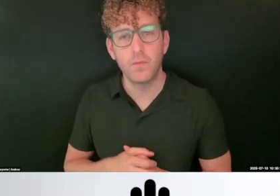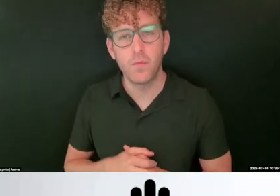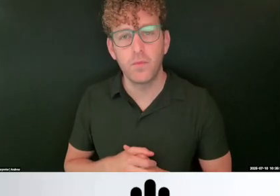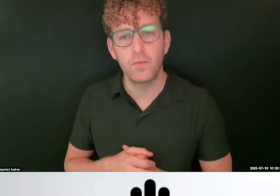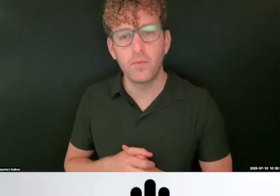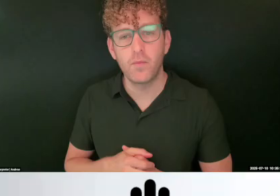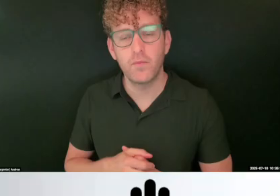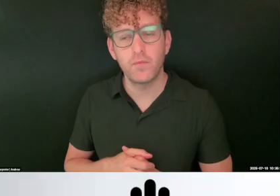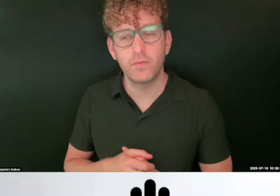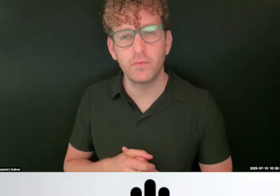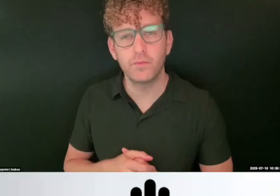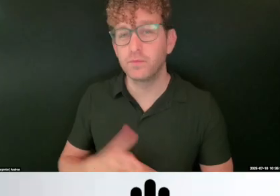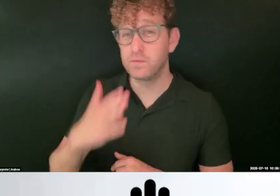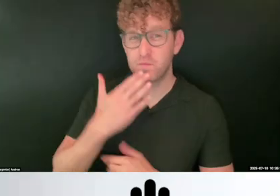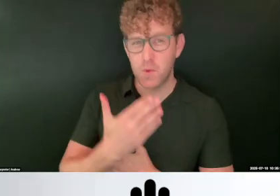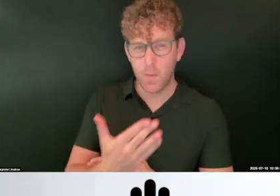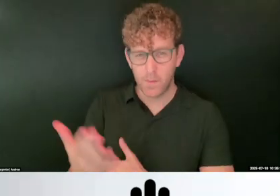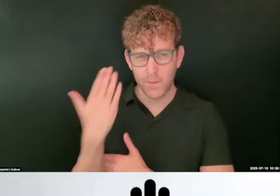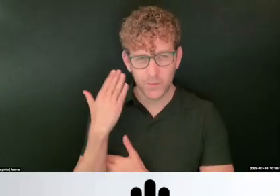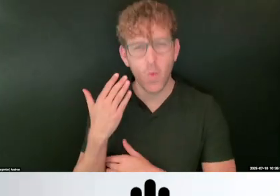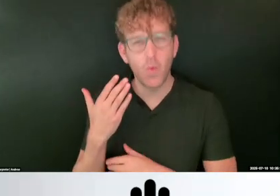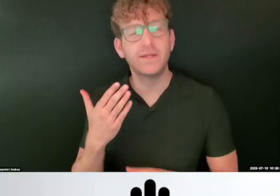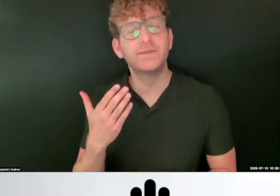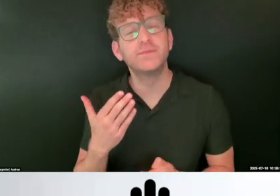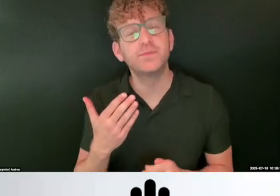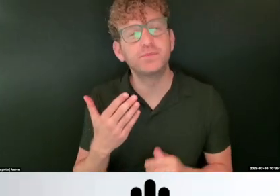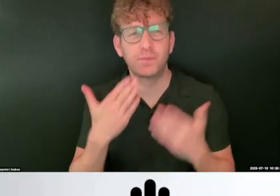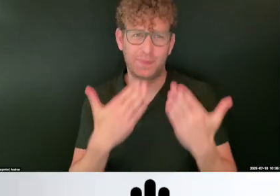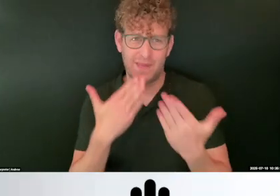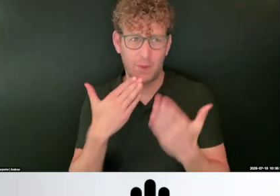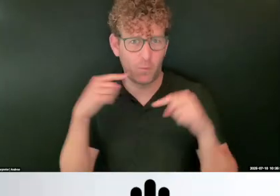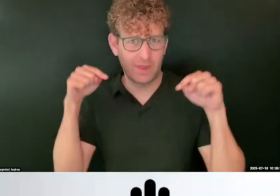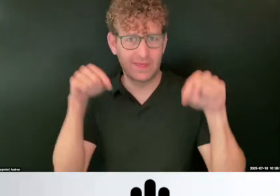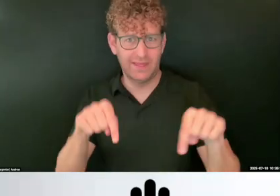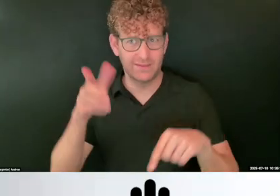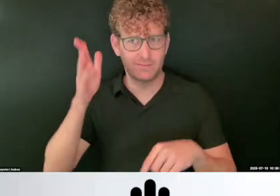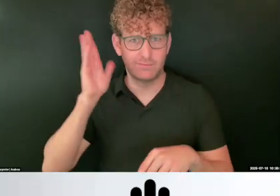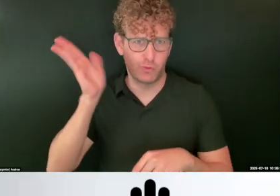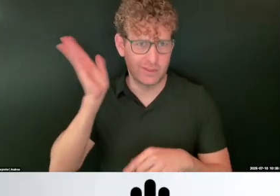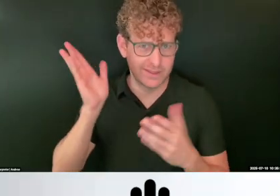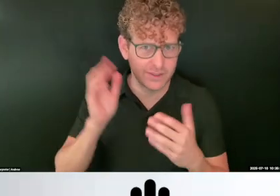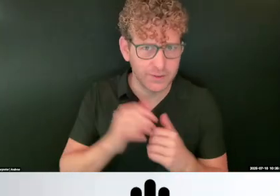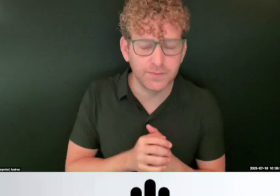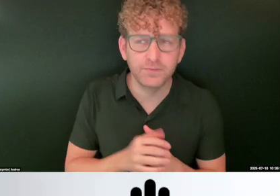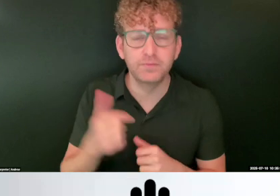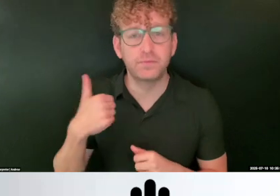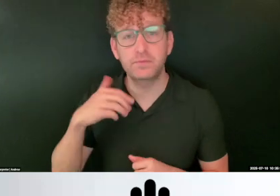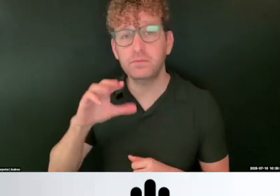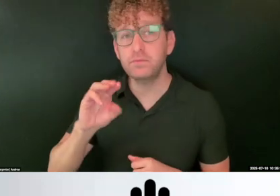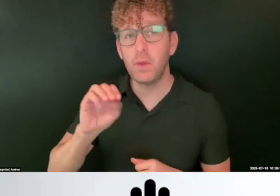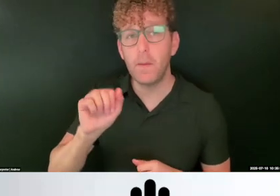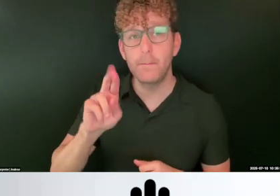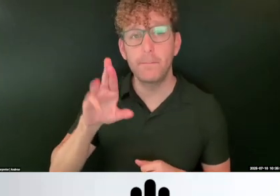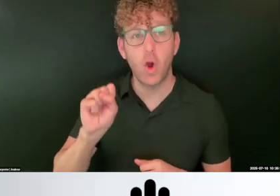Hi, good morning. Thanks so much to staff for this presentation. I'm Mars Wu with the Green Lining Institute. I had a quick clarifying question